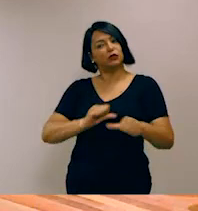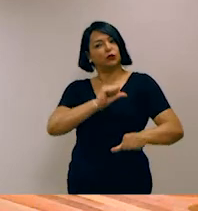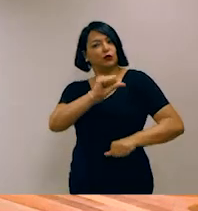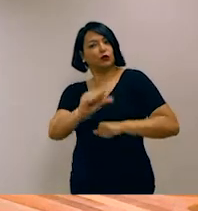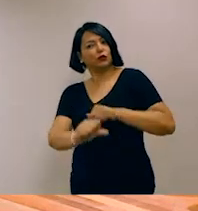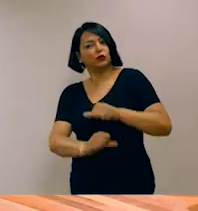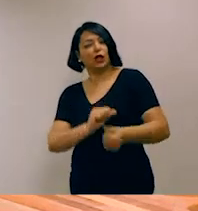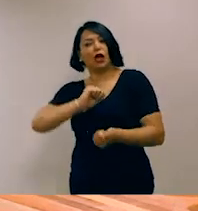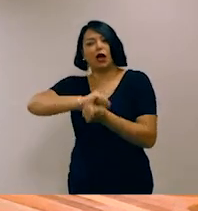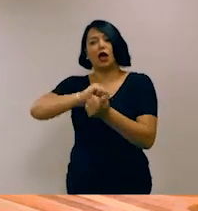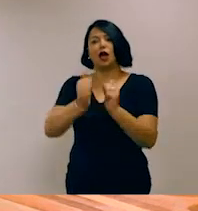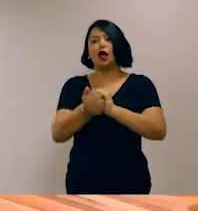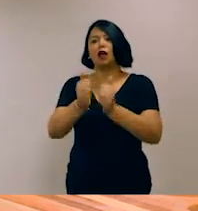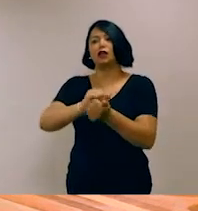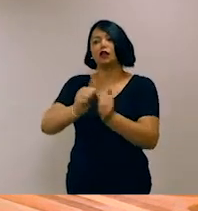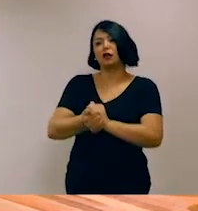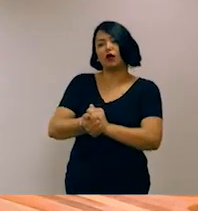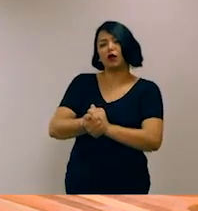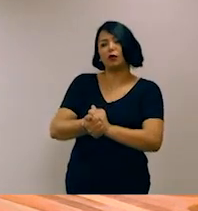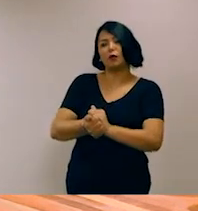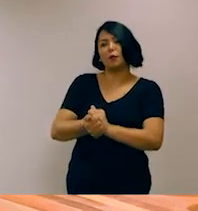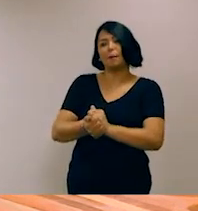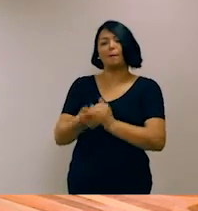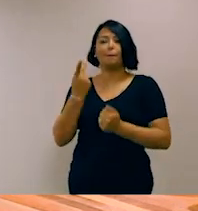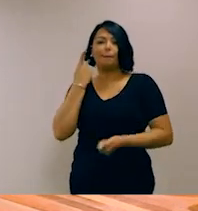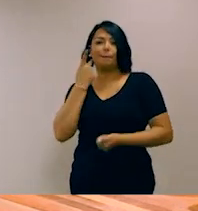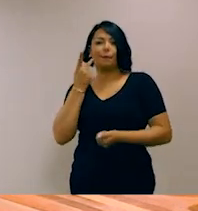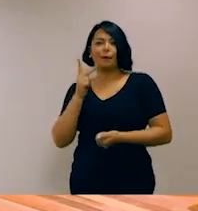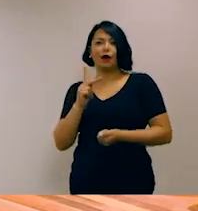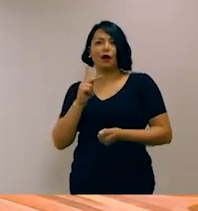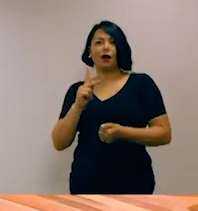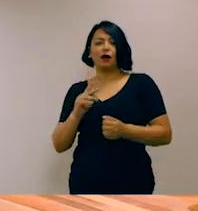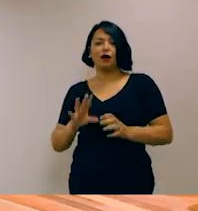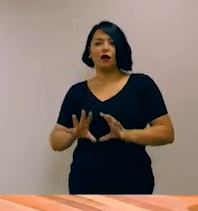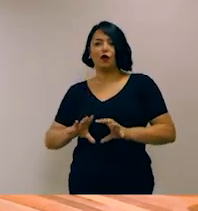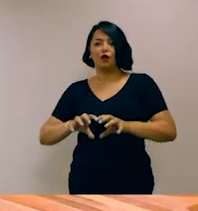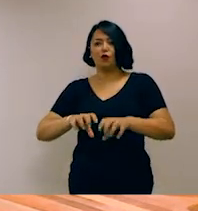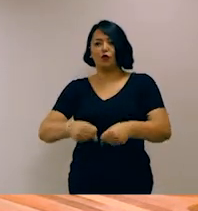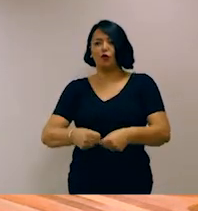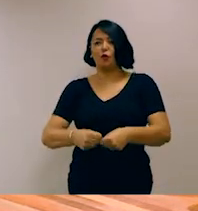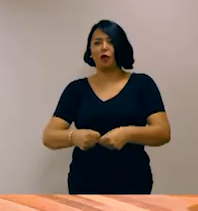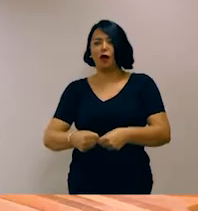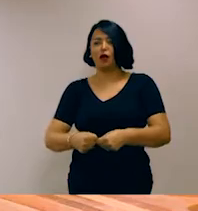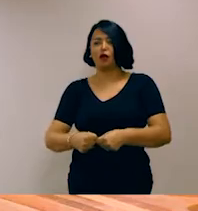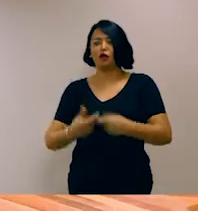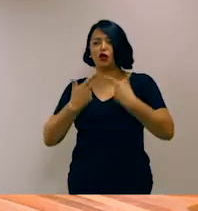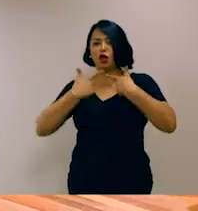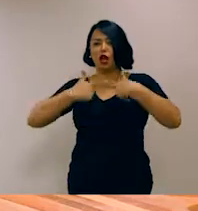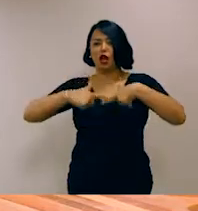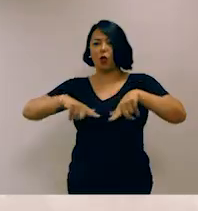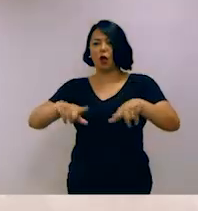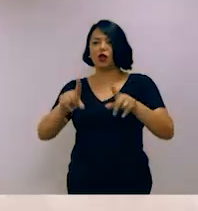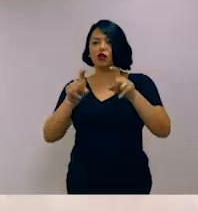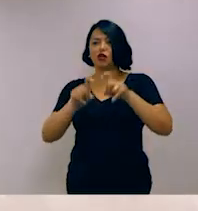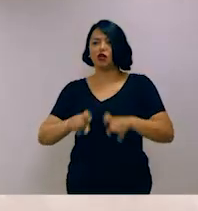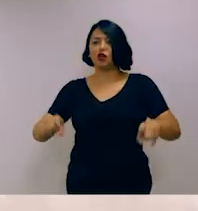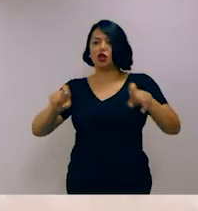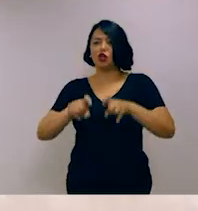and transformed into a format that is compatible with the language, the machine